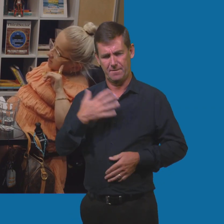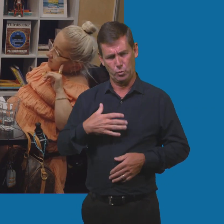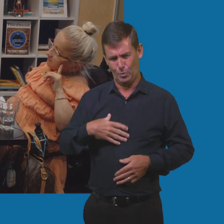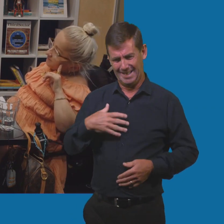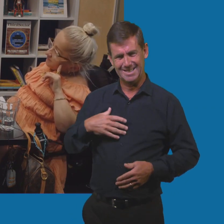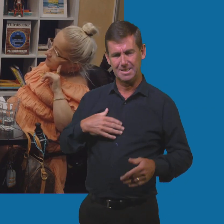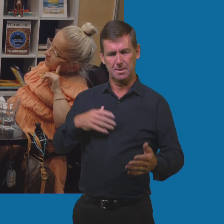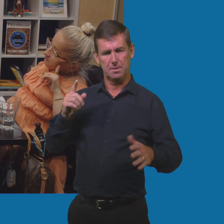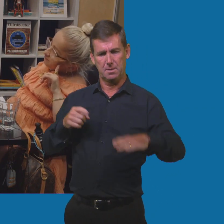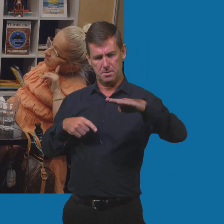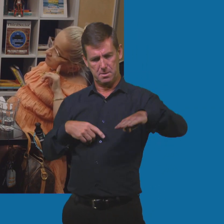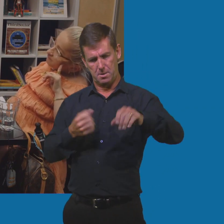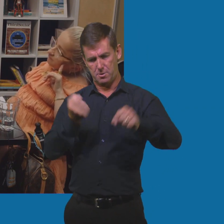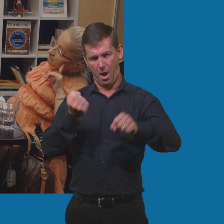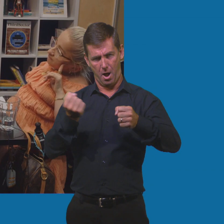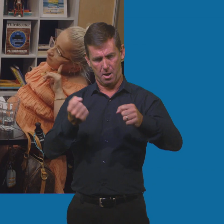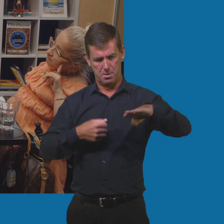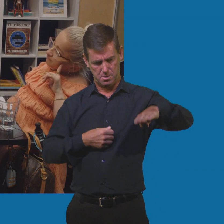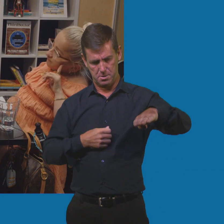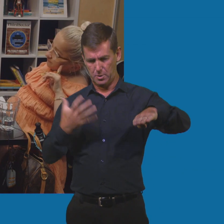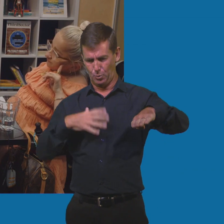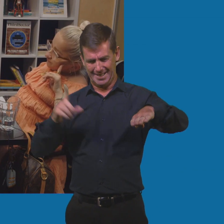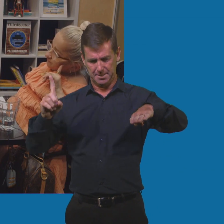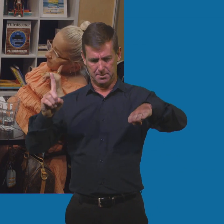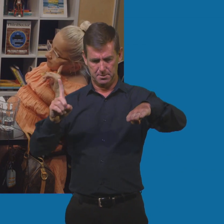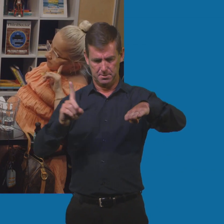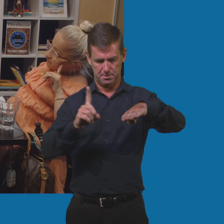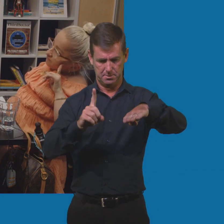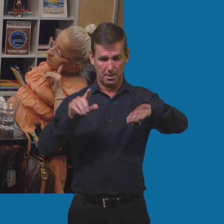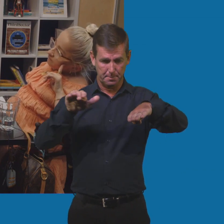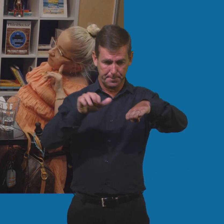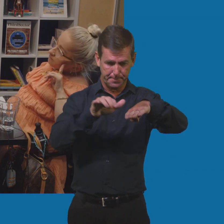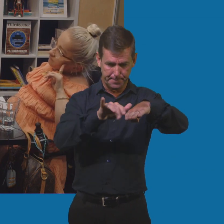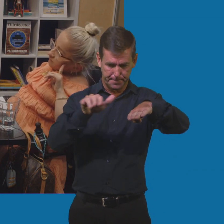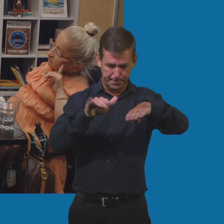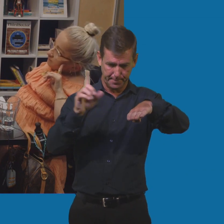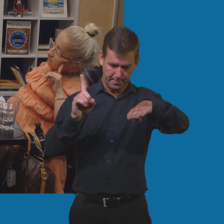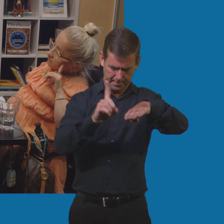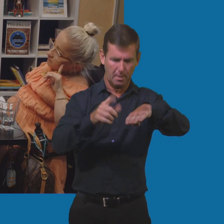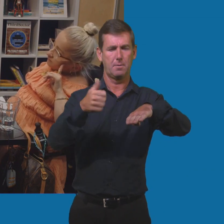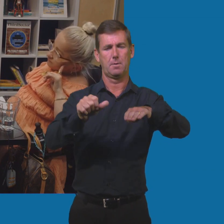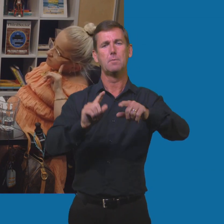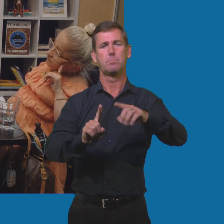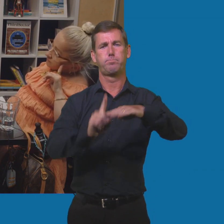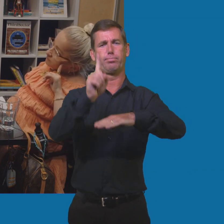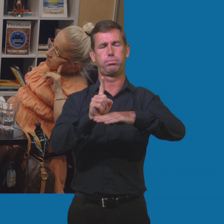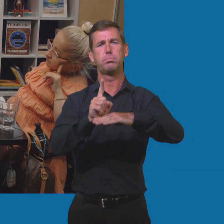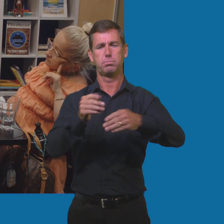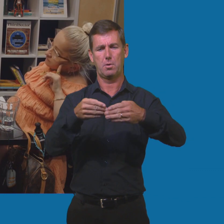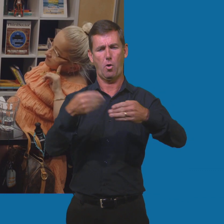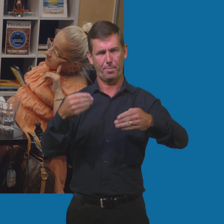work. Okay. And the same with starting the car. You have to have the key in the car. If you try and press the start button when the key's not in, it will say, you haven't got the key, get out of